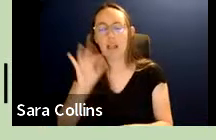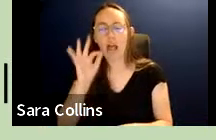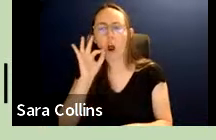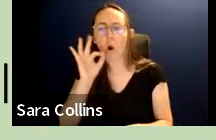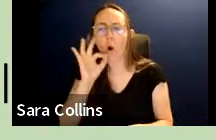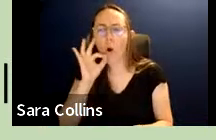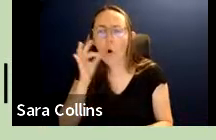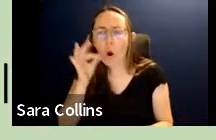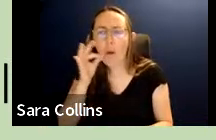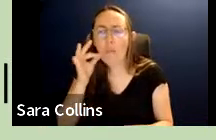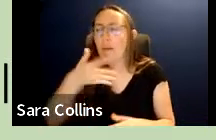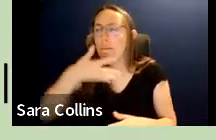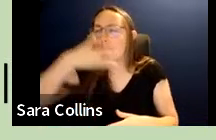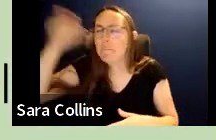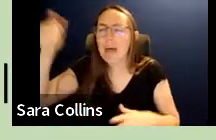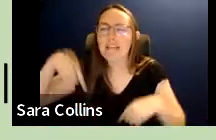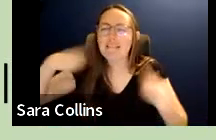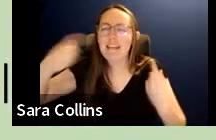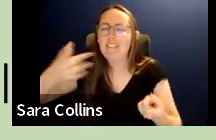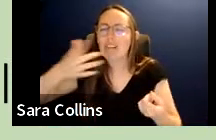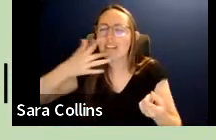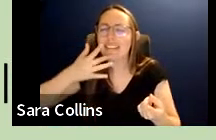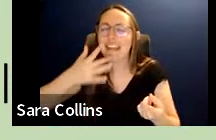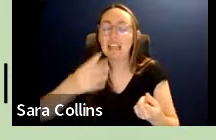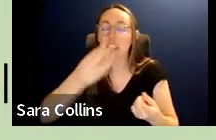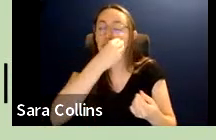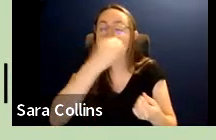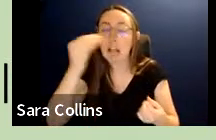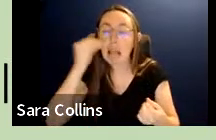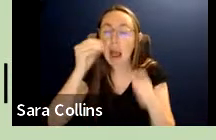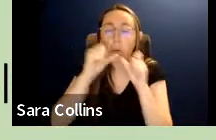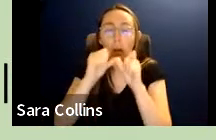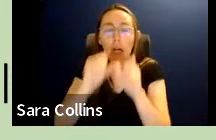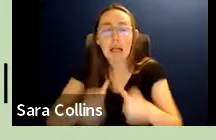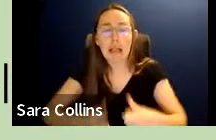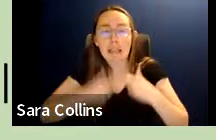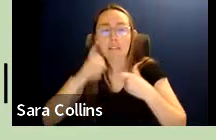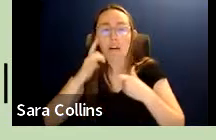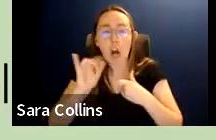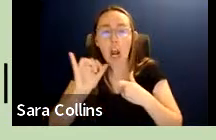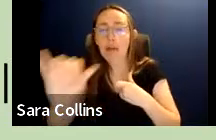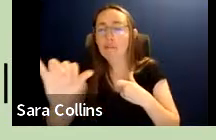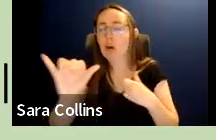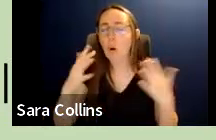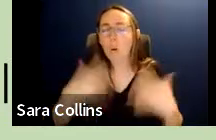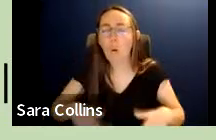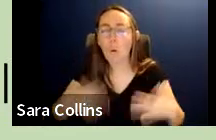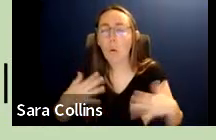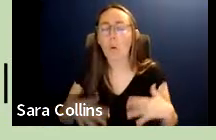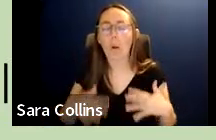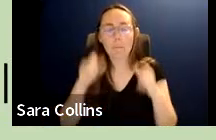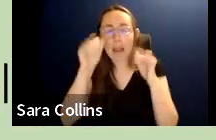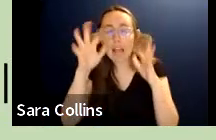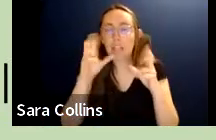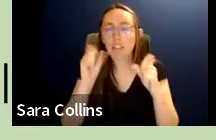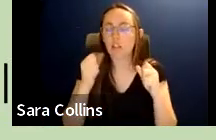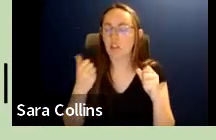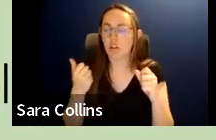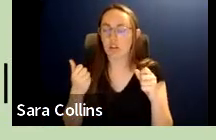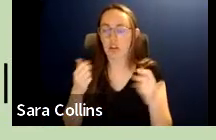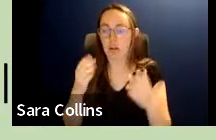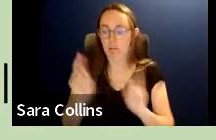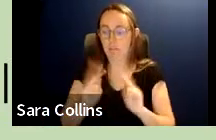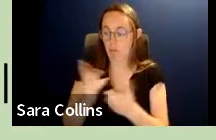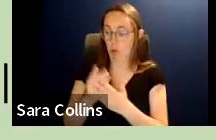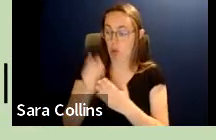the longest lasting bouquet they've ever bought, whatever. But we certainly don't want people to purchase from us because of